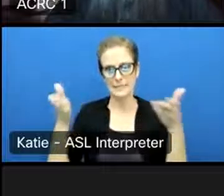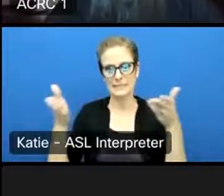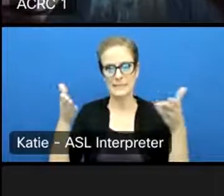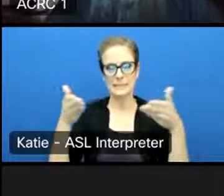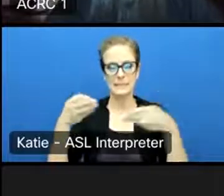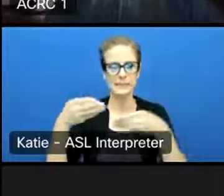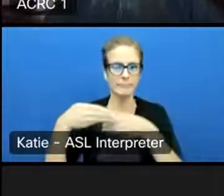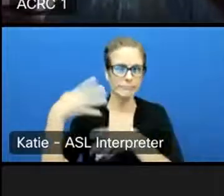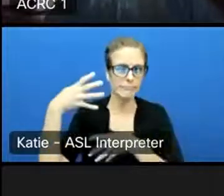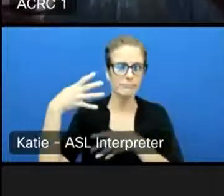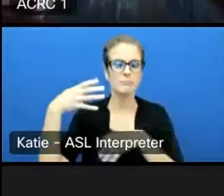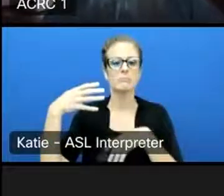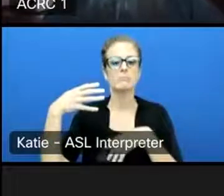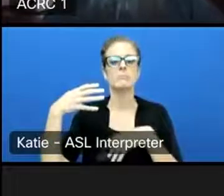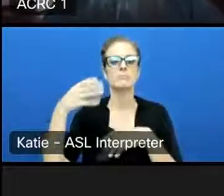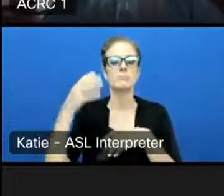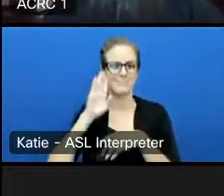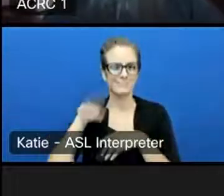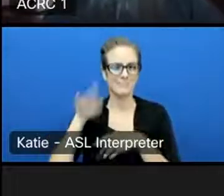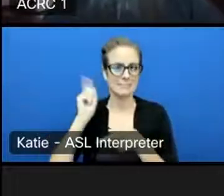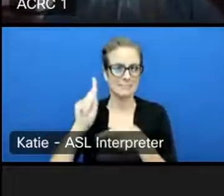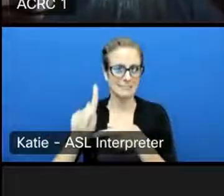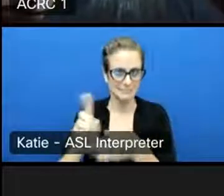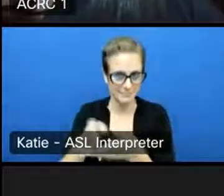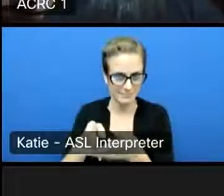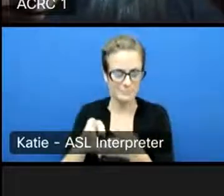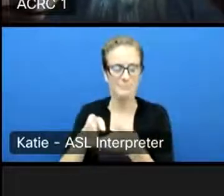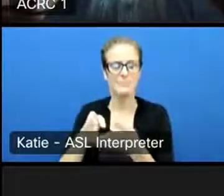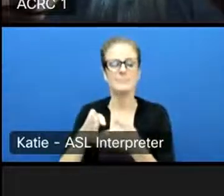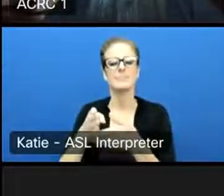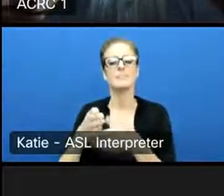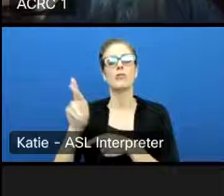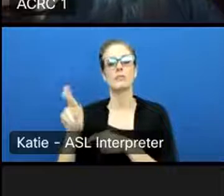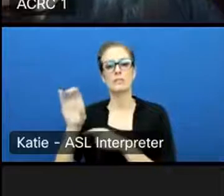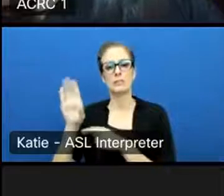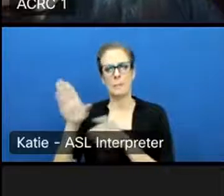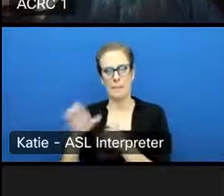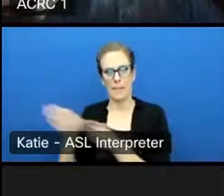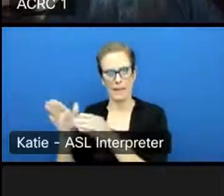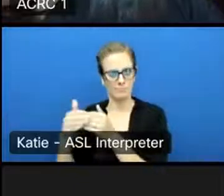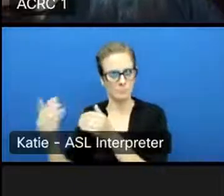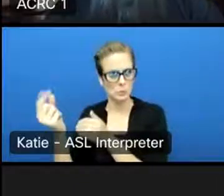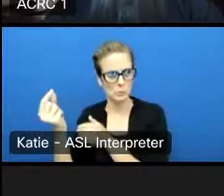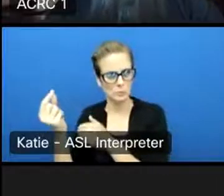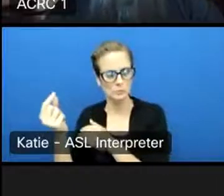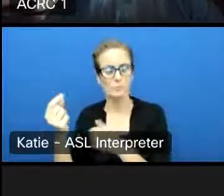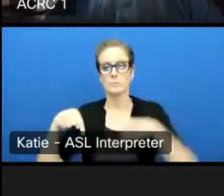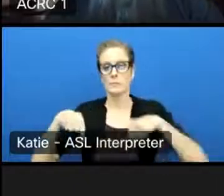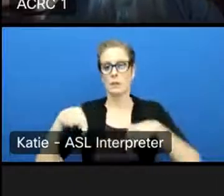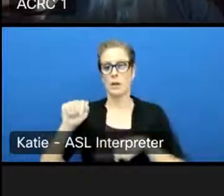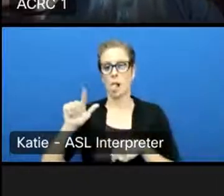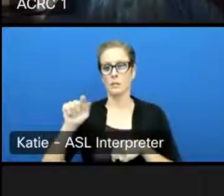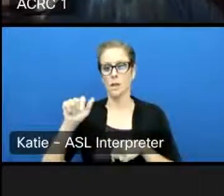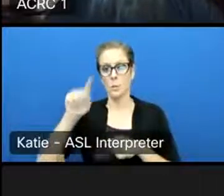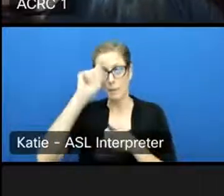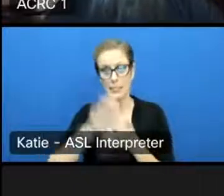and the end of alternative services and some plans with the regional centers. We certainly believe at Alta that early planning